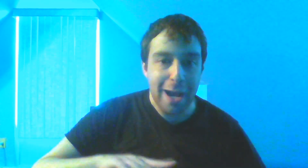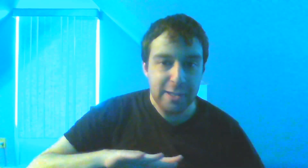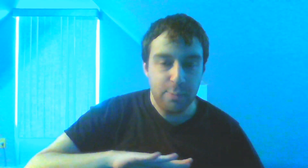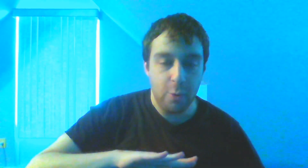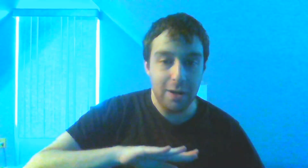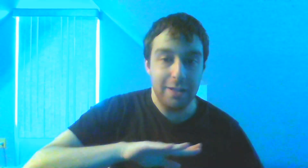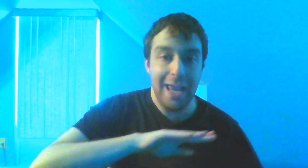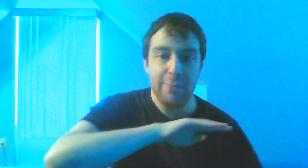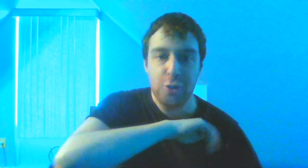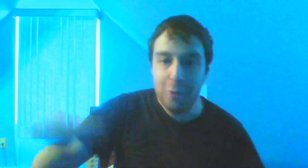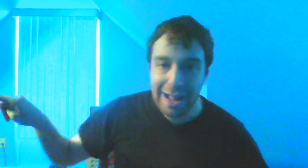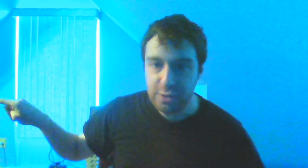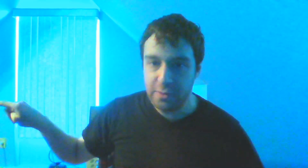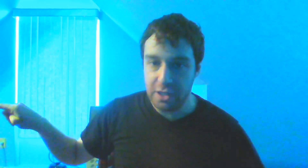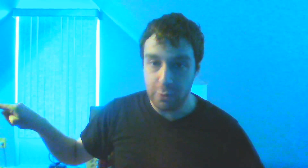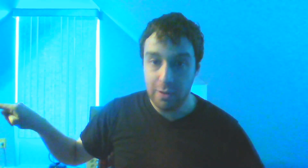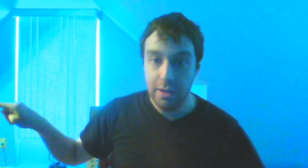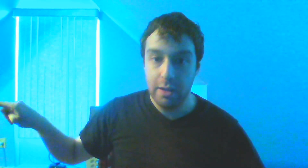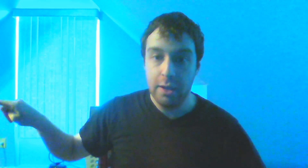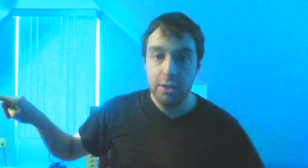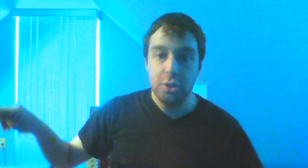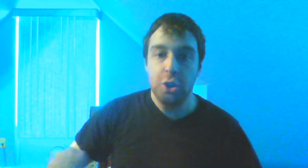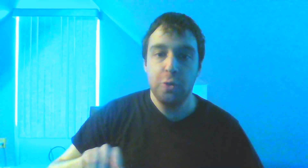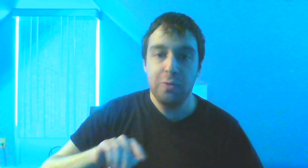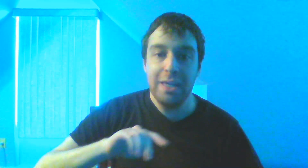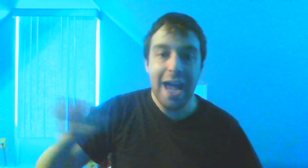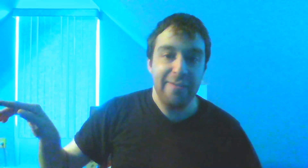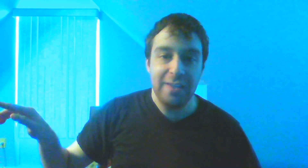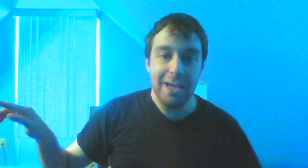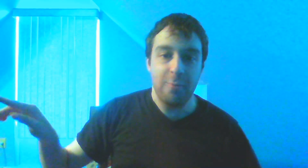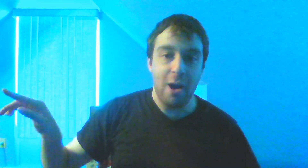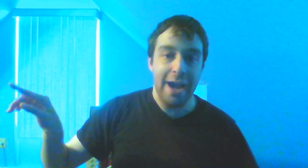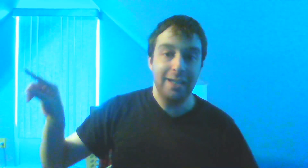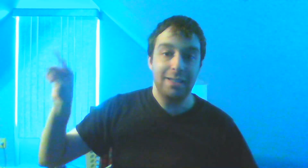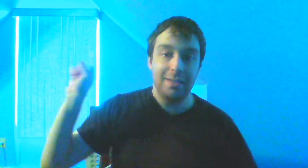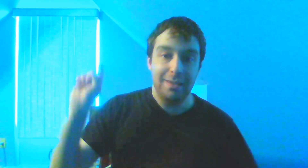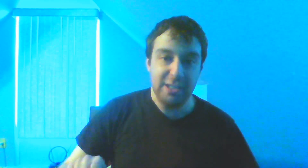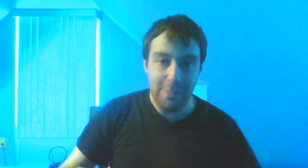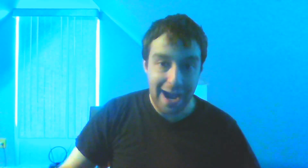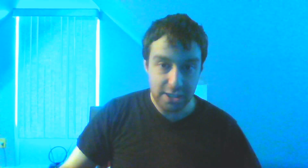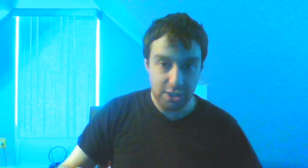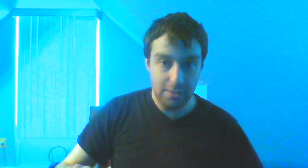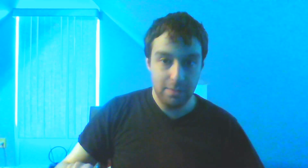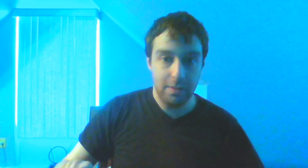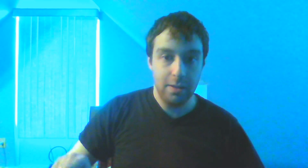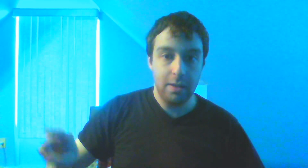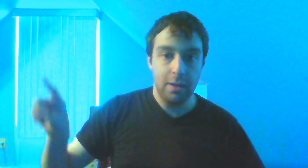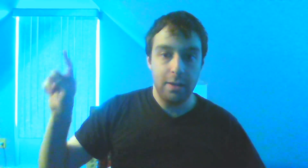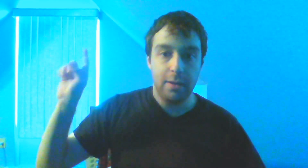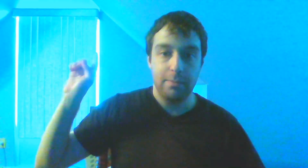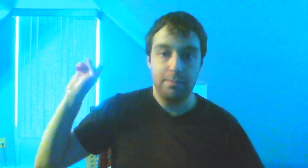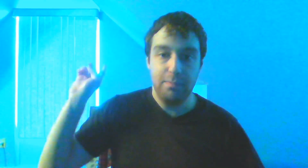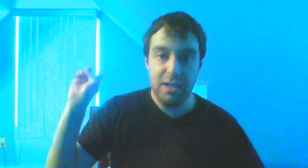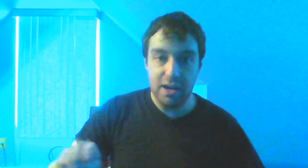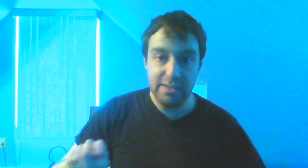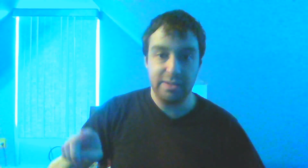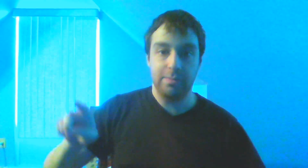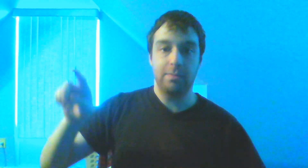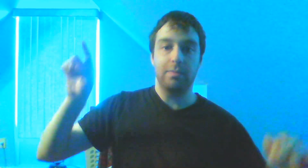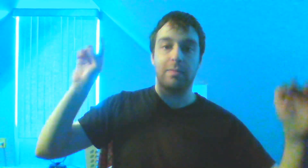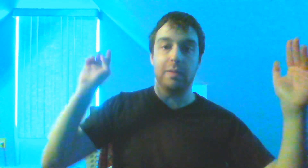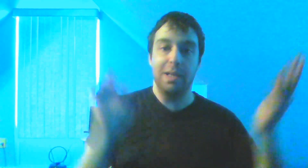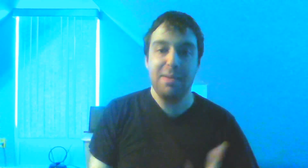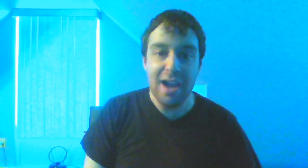will transfer you to the FDNY dispatch.